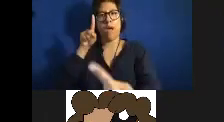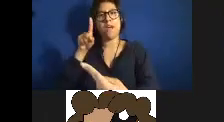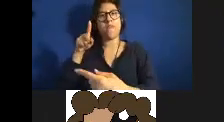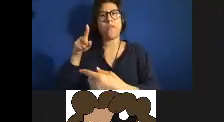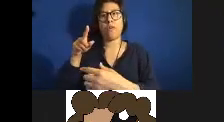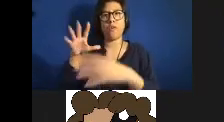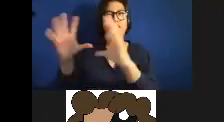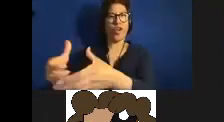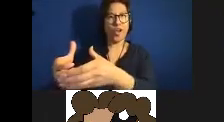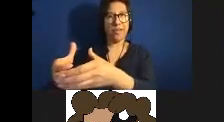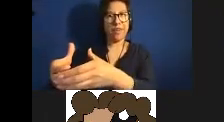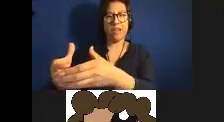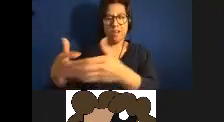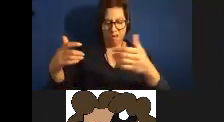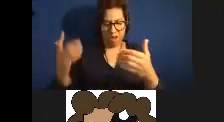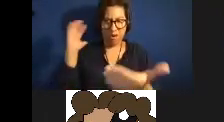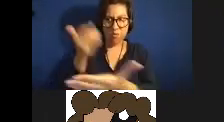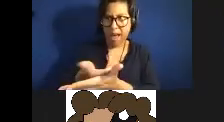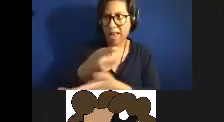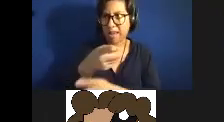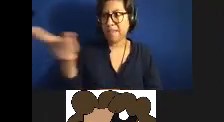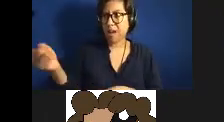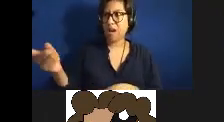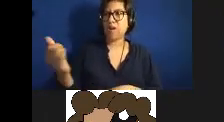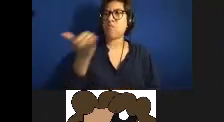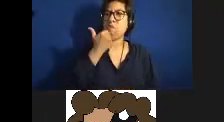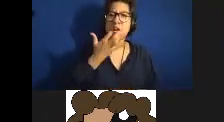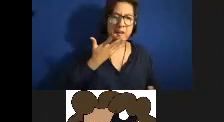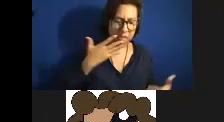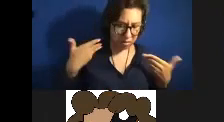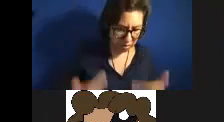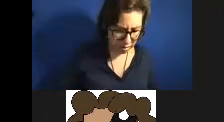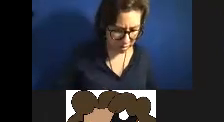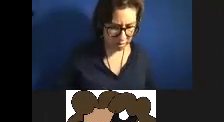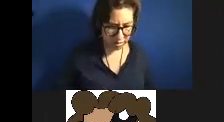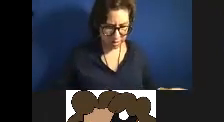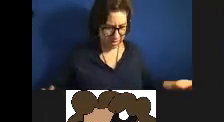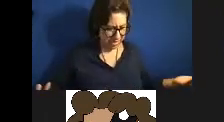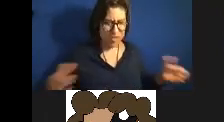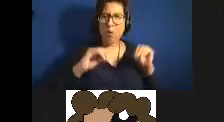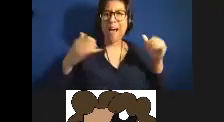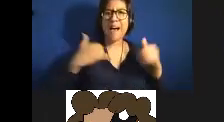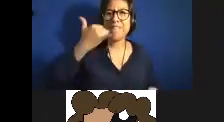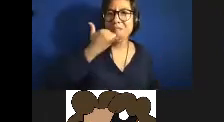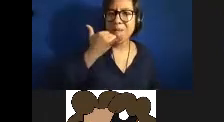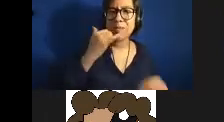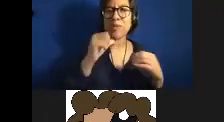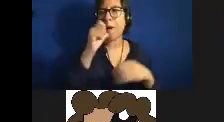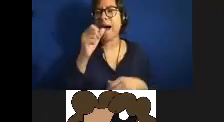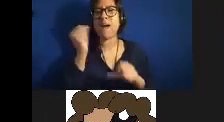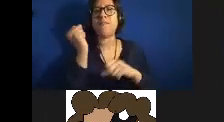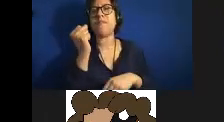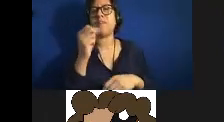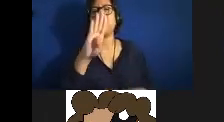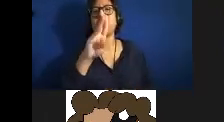hood, and you got the wrong colors on, and your phone is dead, and you don't got the burner on you, right? Like, so essentially, right, like, he was using his